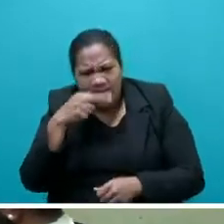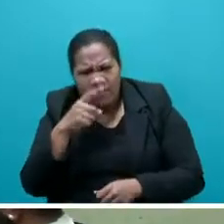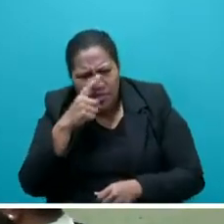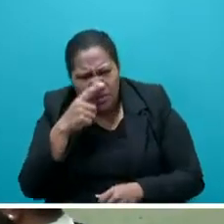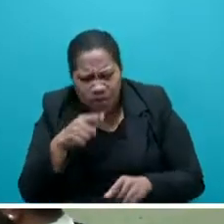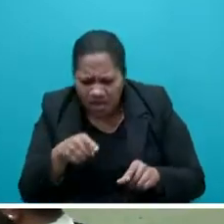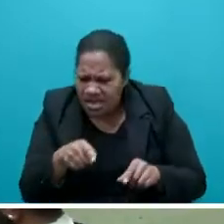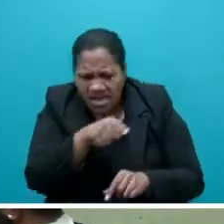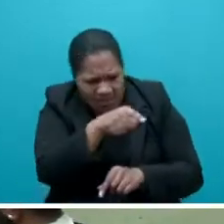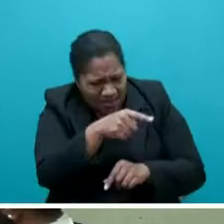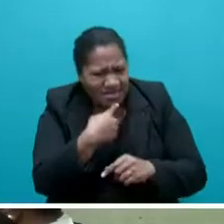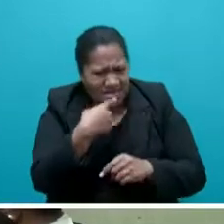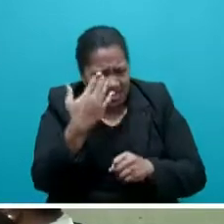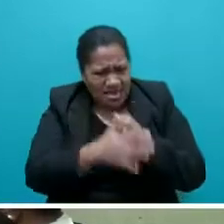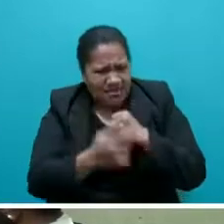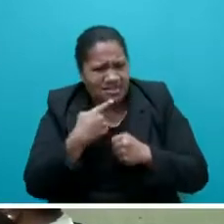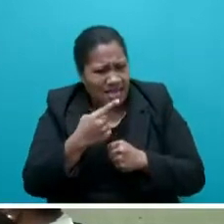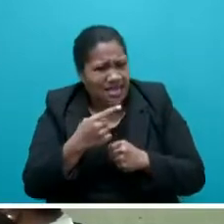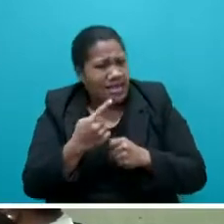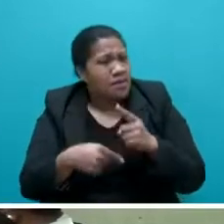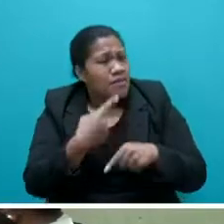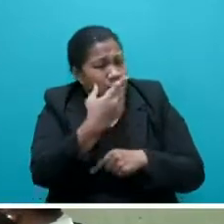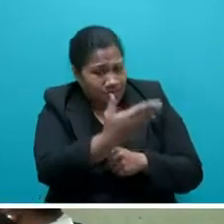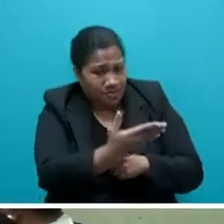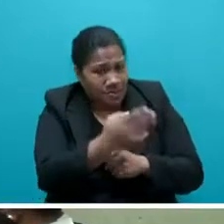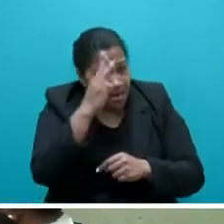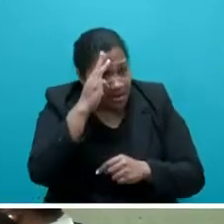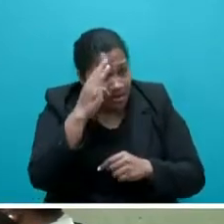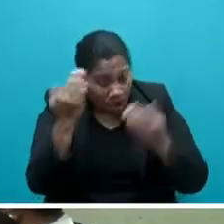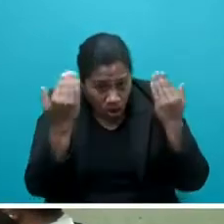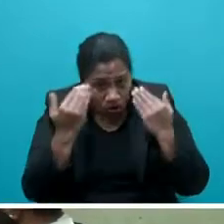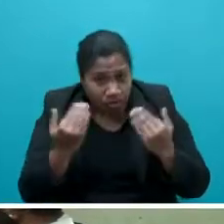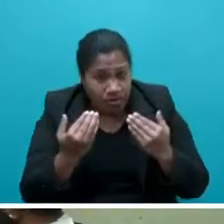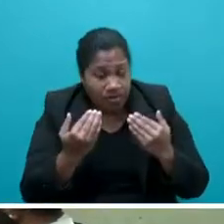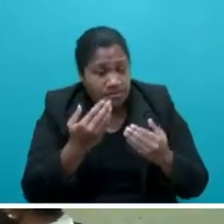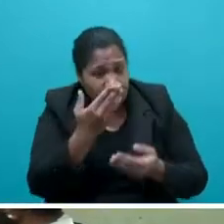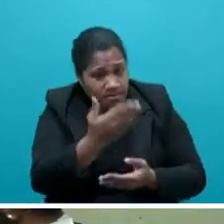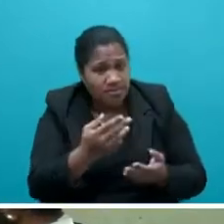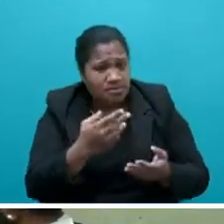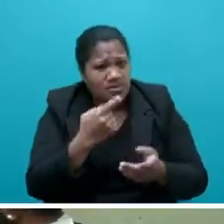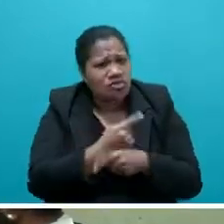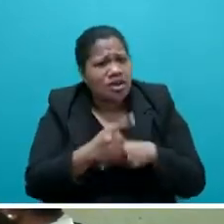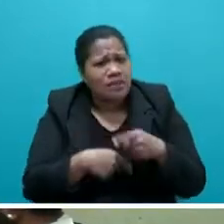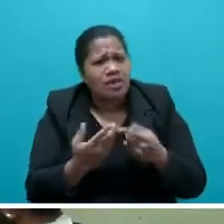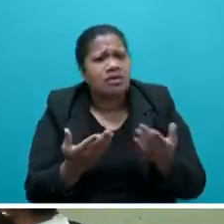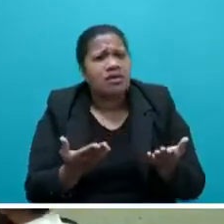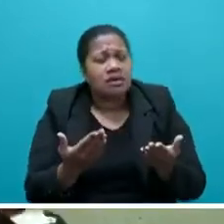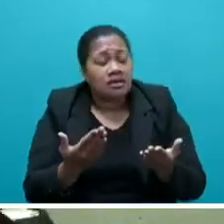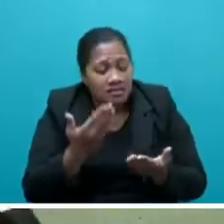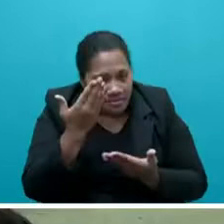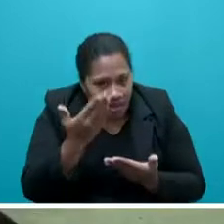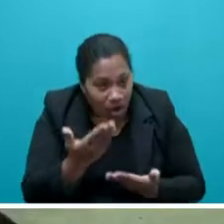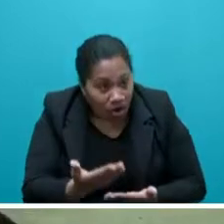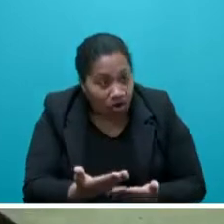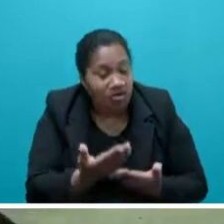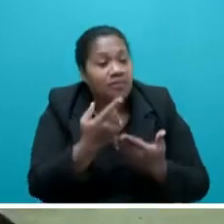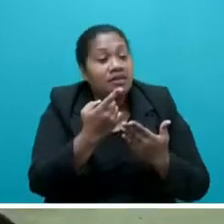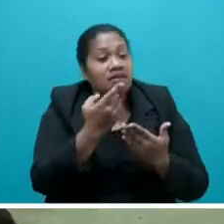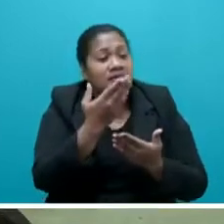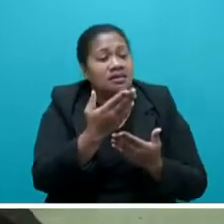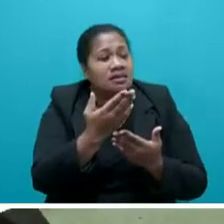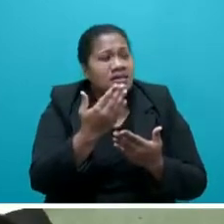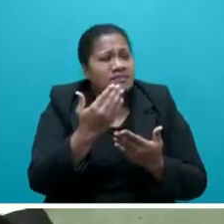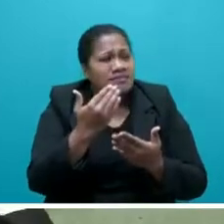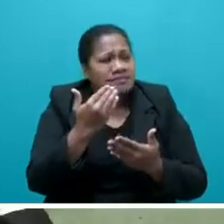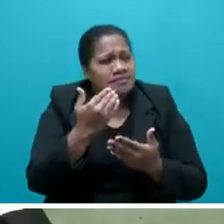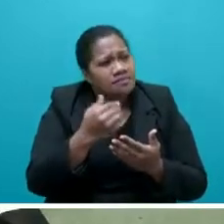down gender violence on the basis of ethnicity. She did it on the basis of gender. You don't actually help people, Mr. Speaker. Should your level